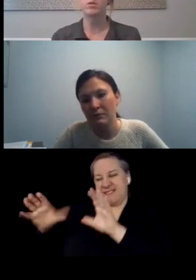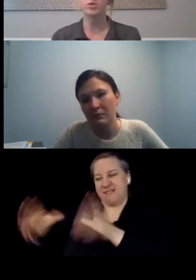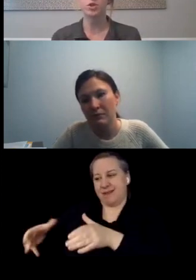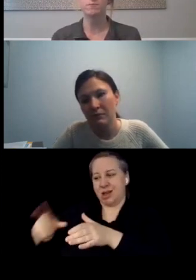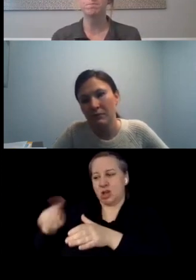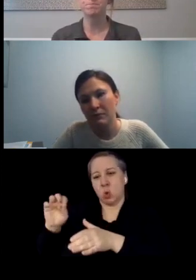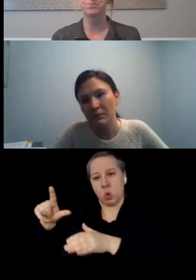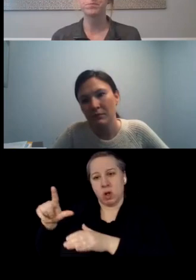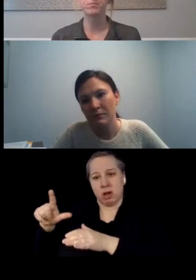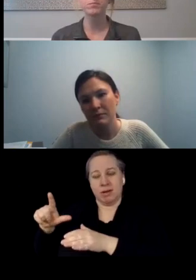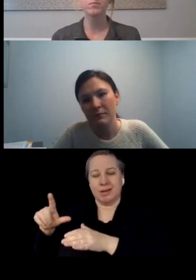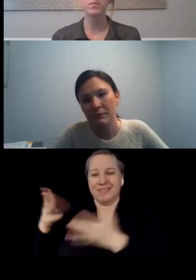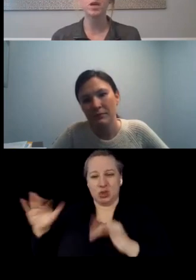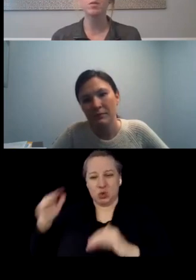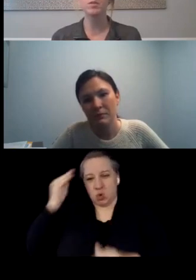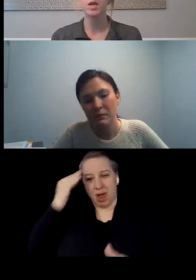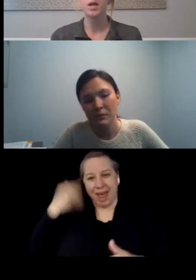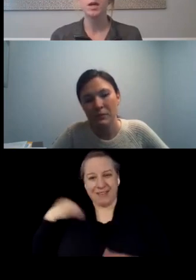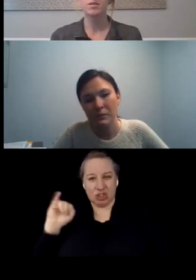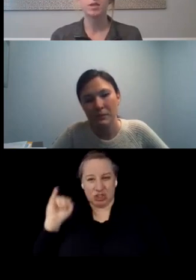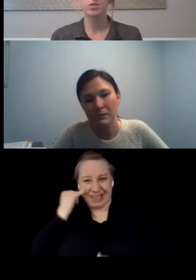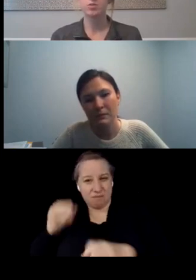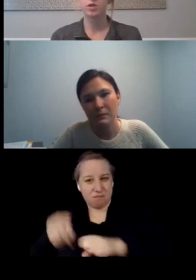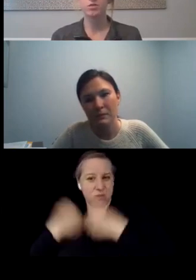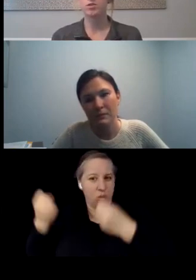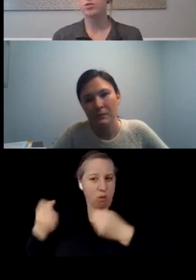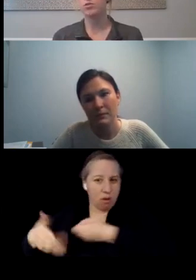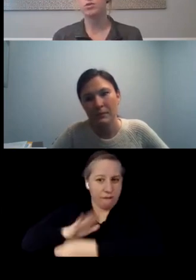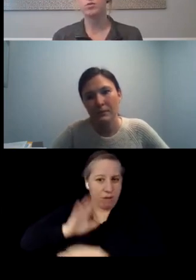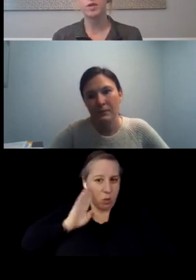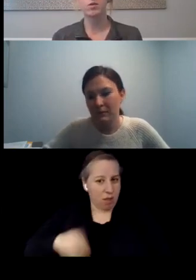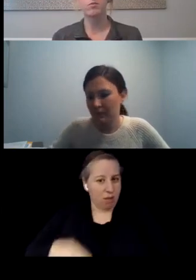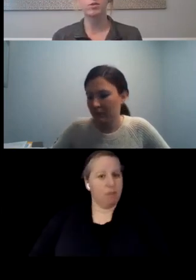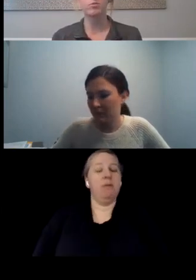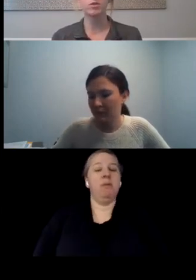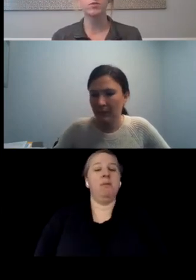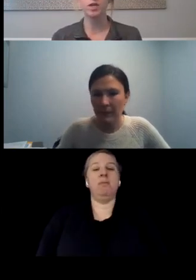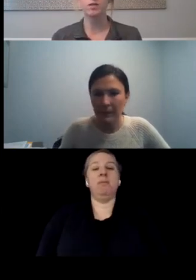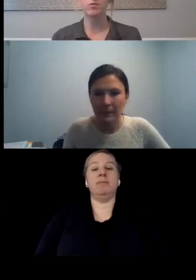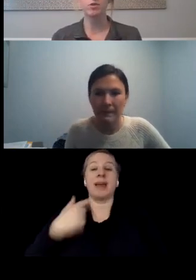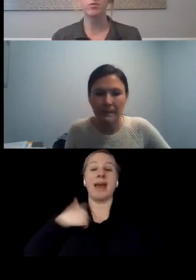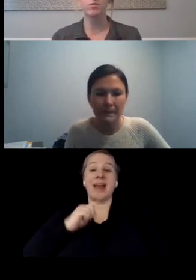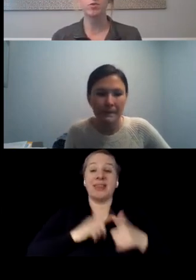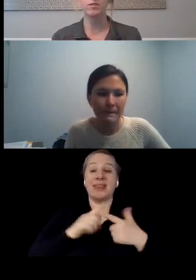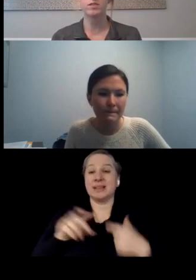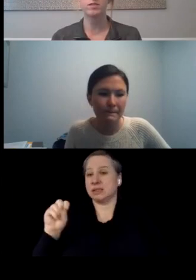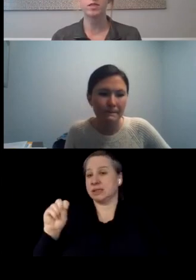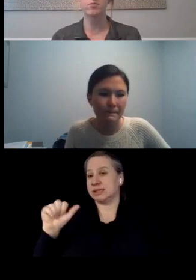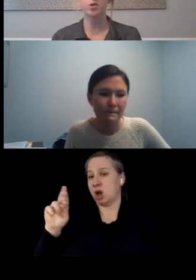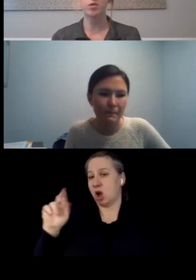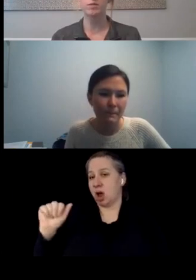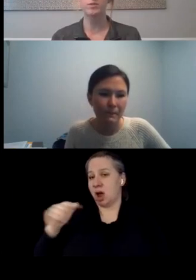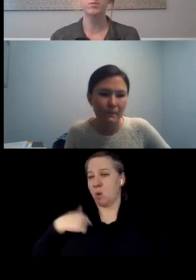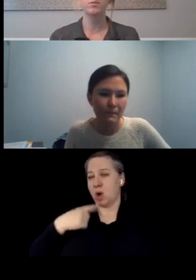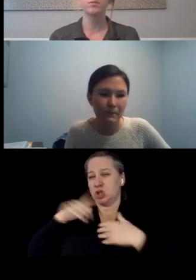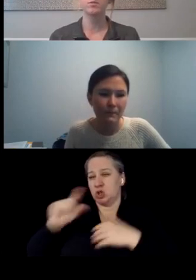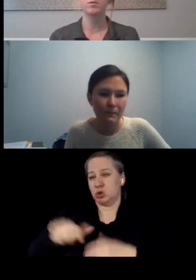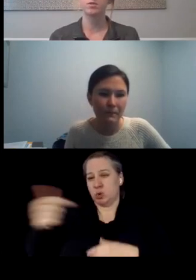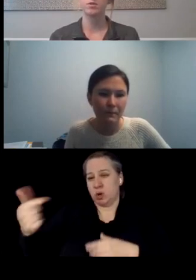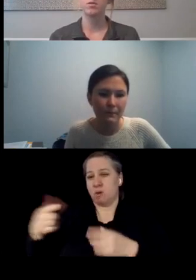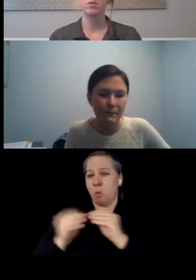that they're insured. And then Sarah, I just want to turn it back over to you just for kind of going over more of these incentive